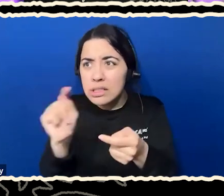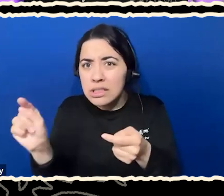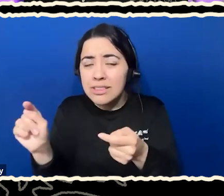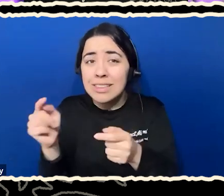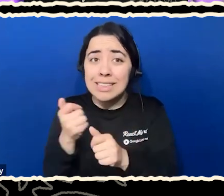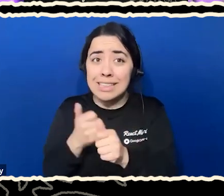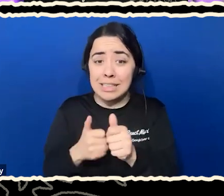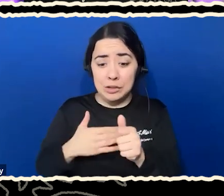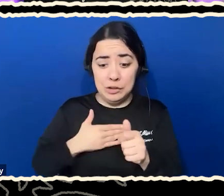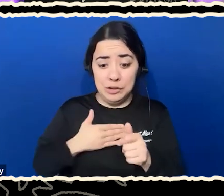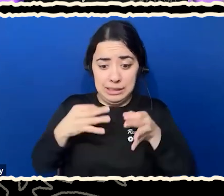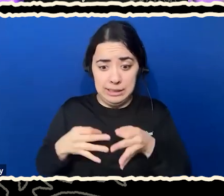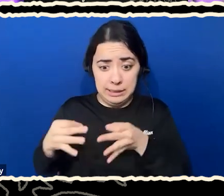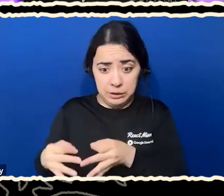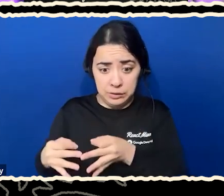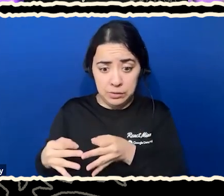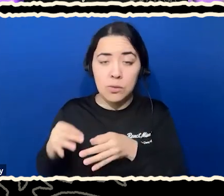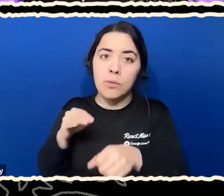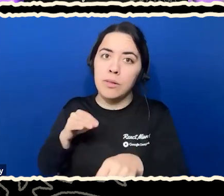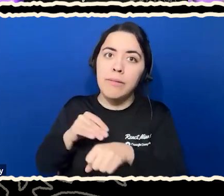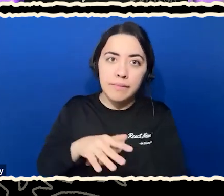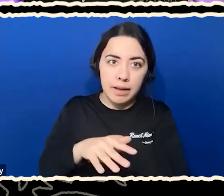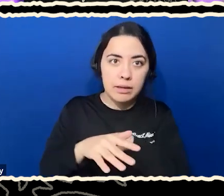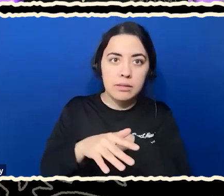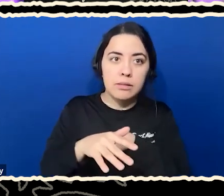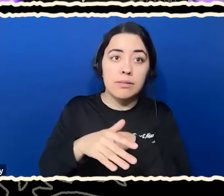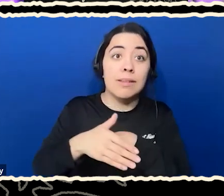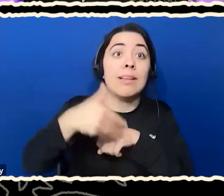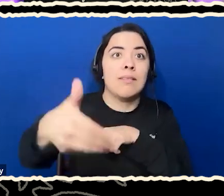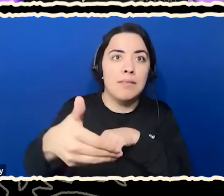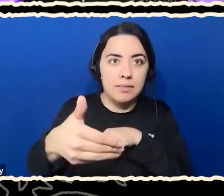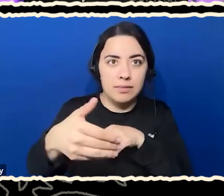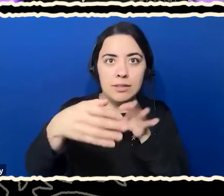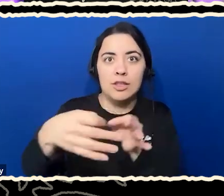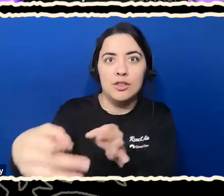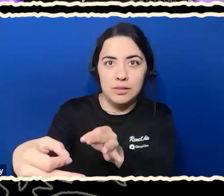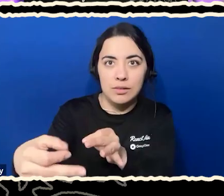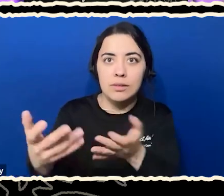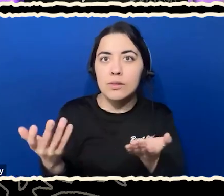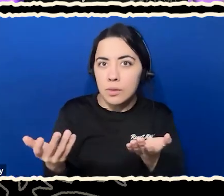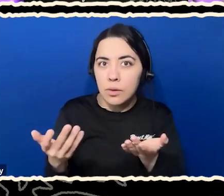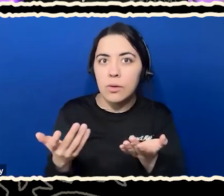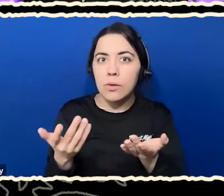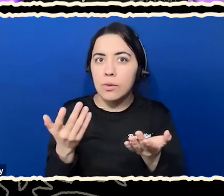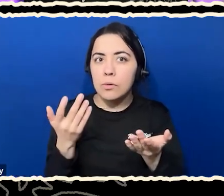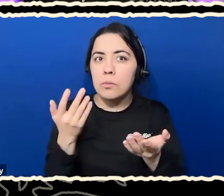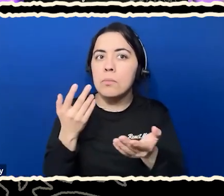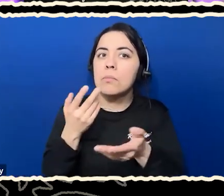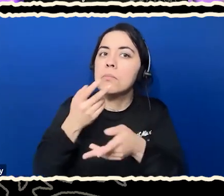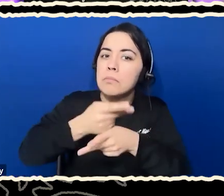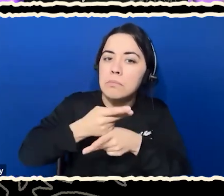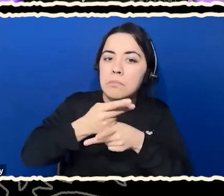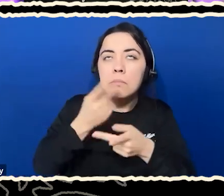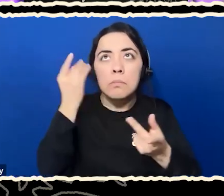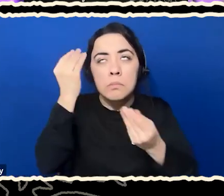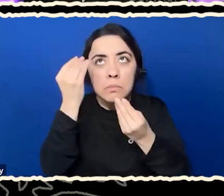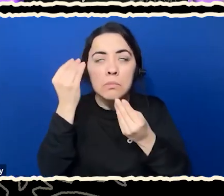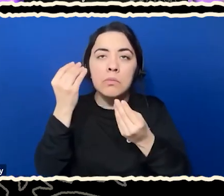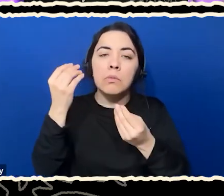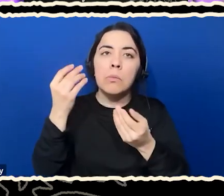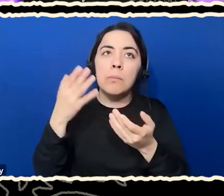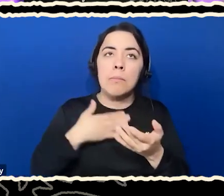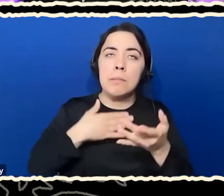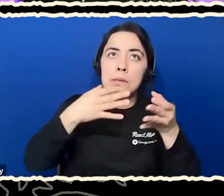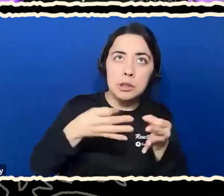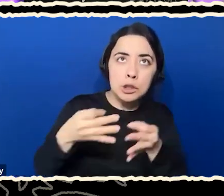make will impact in the upcoming ones. So you have to balance being conscious about the decisions that you make while still